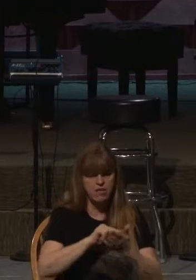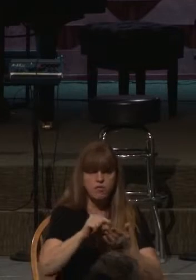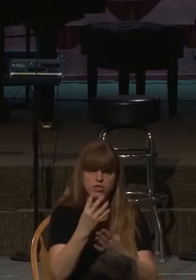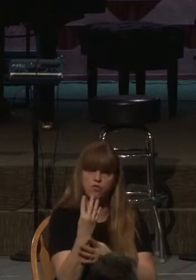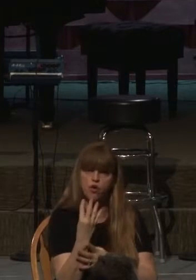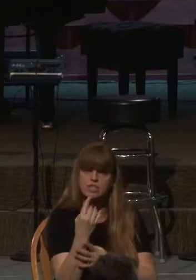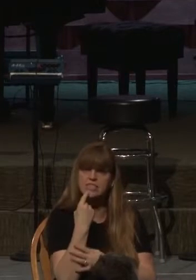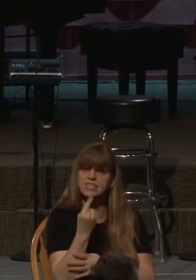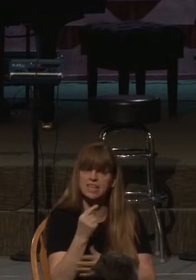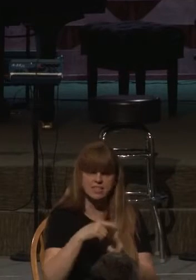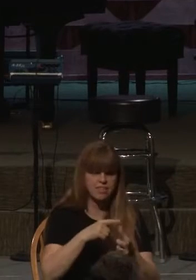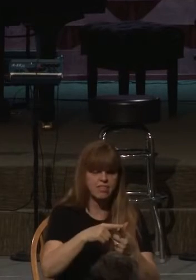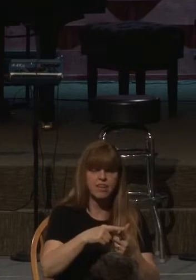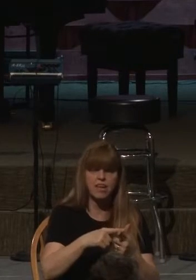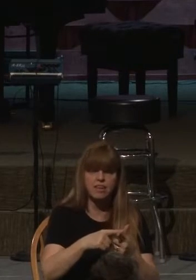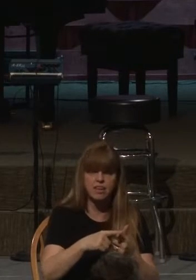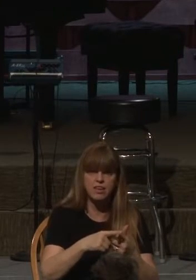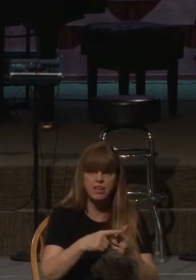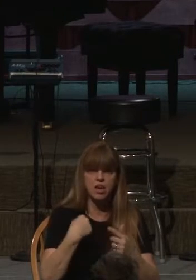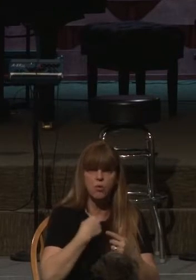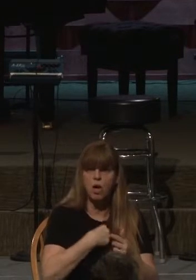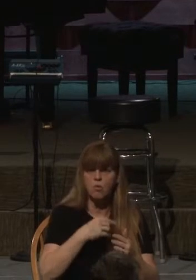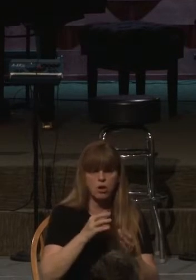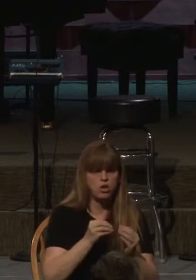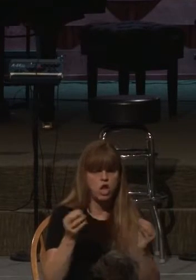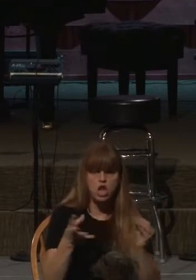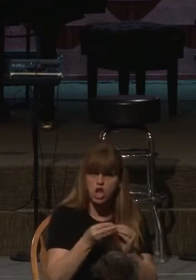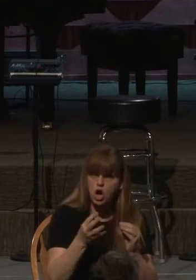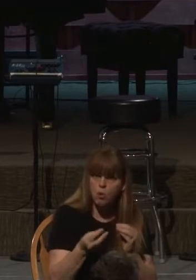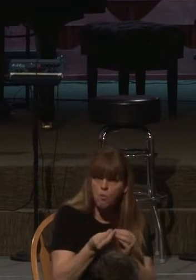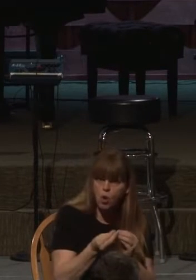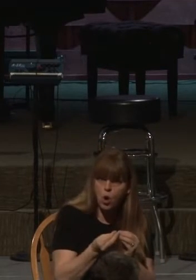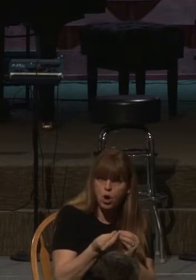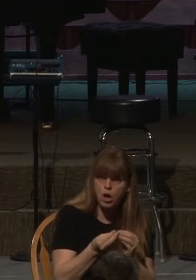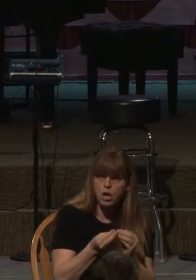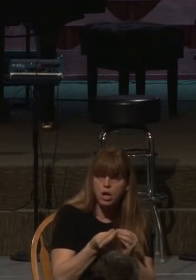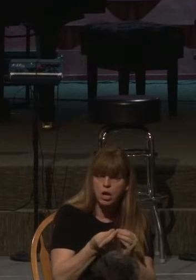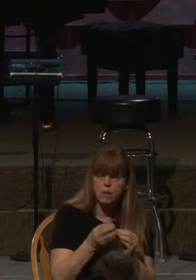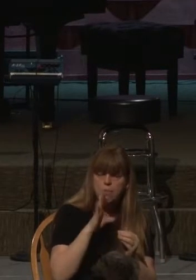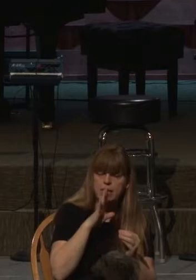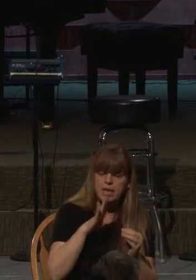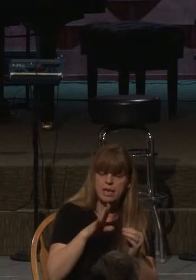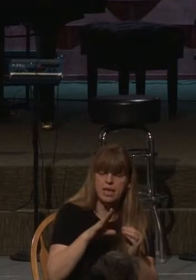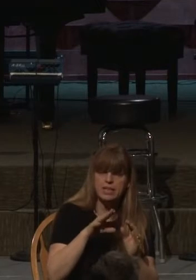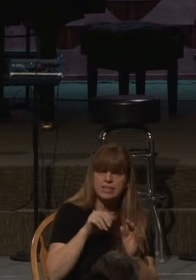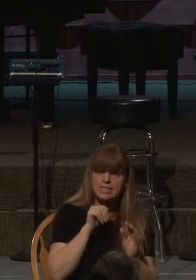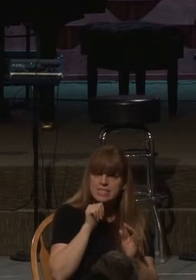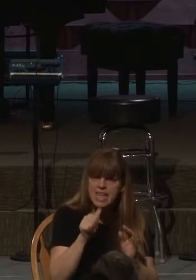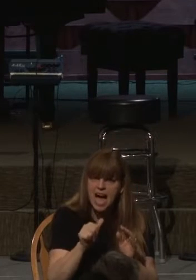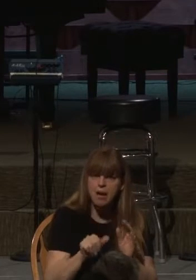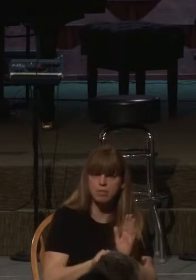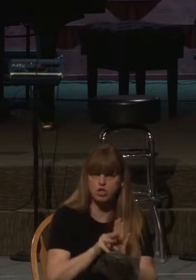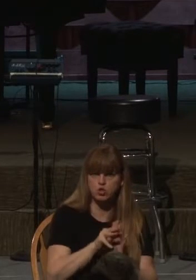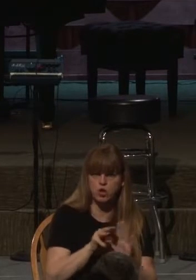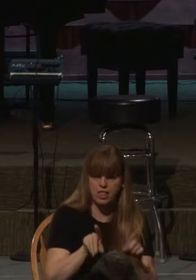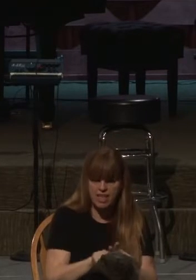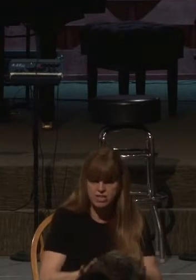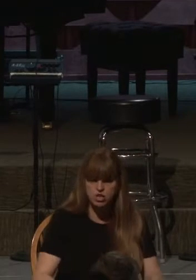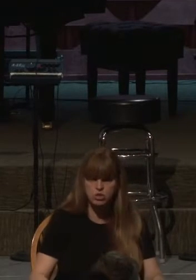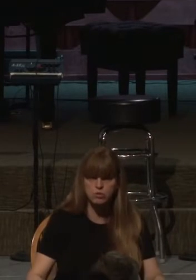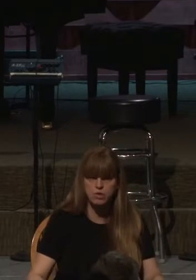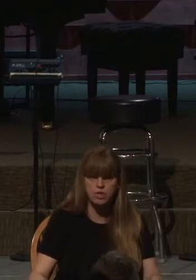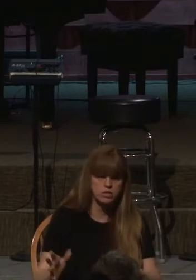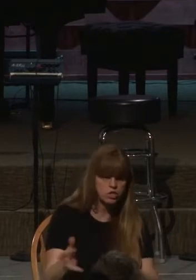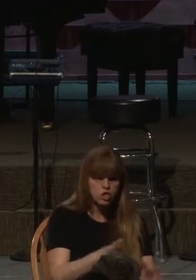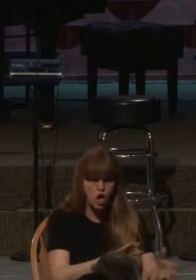Verse 14 says, then we will no longer be immature like children. We won't be tossed and blown